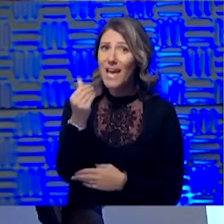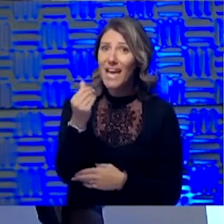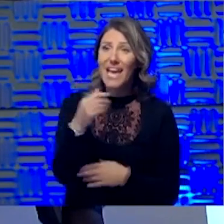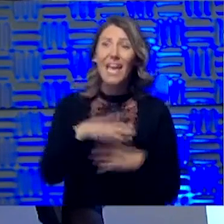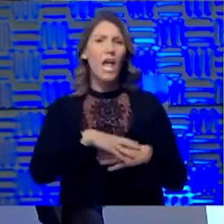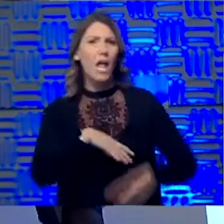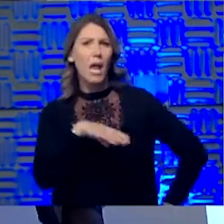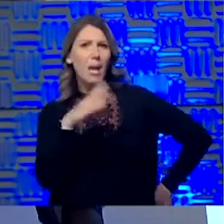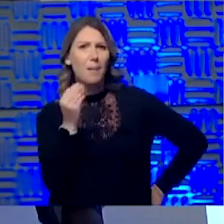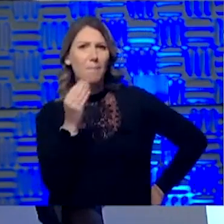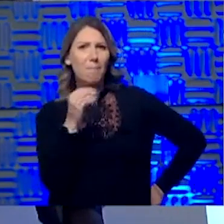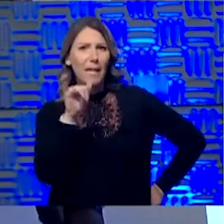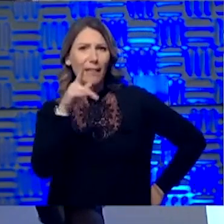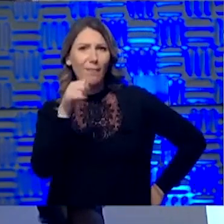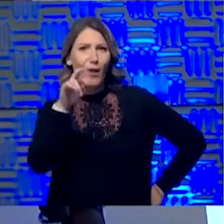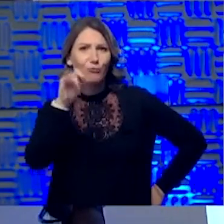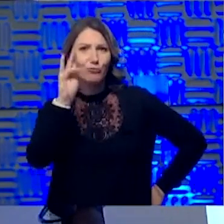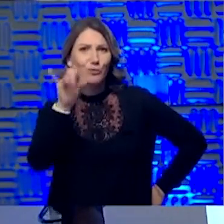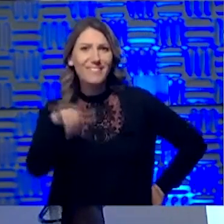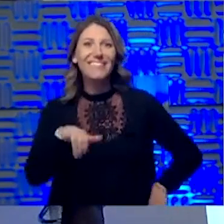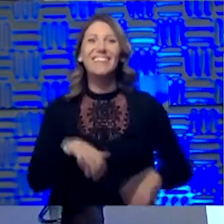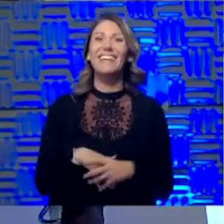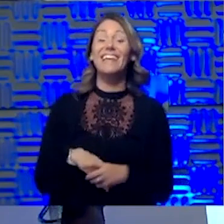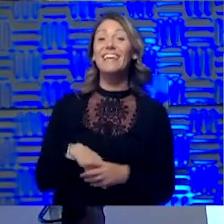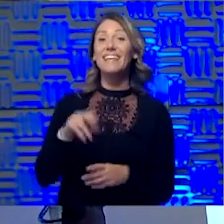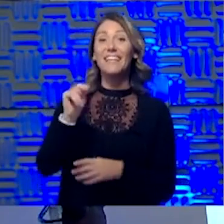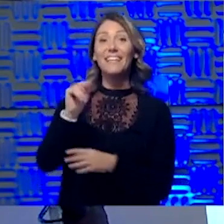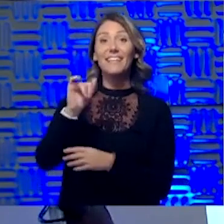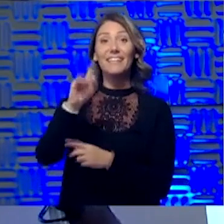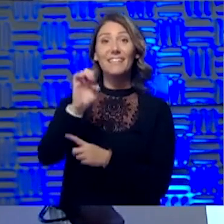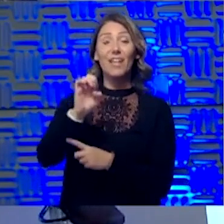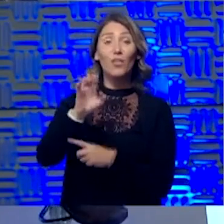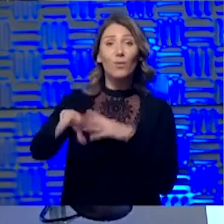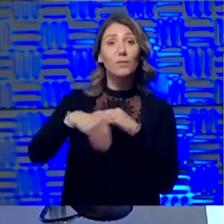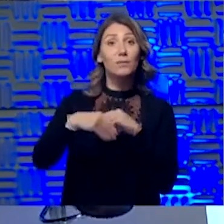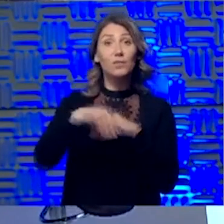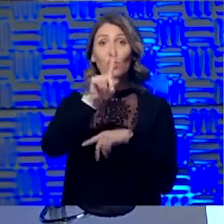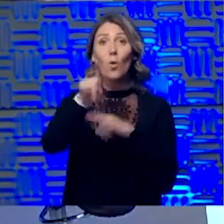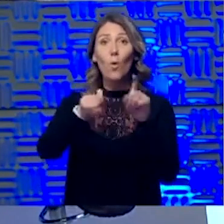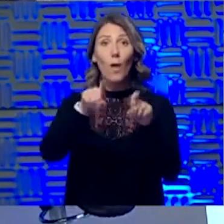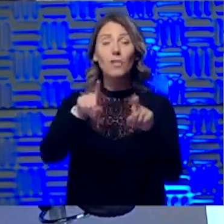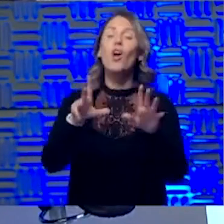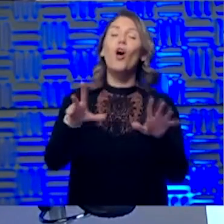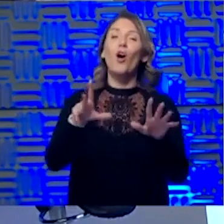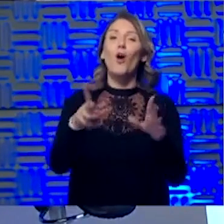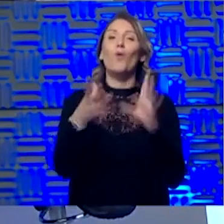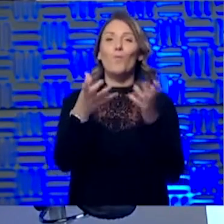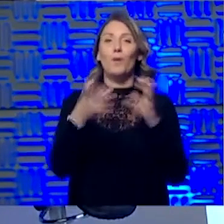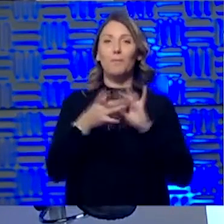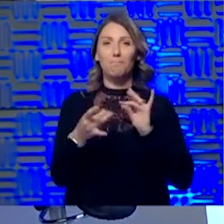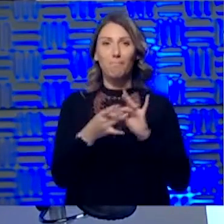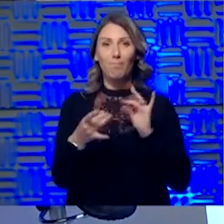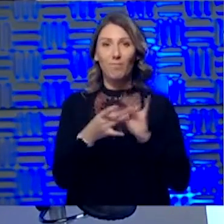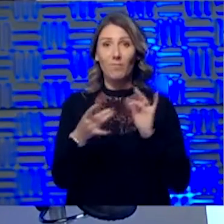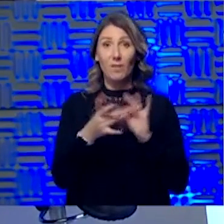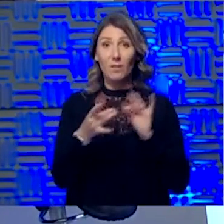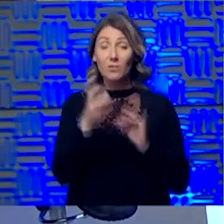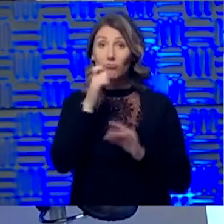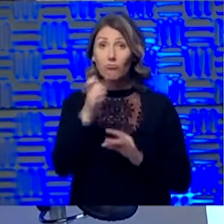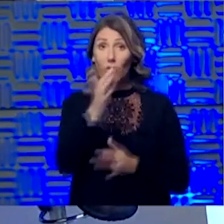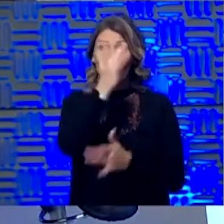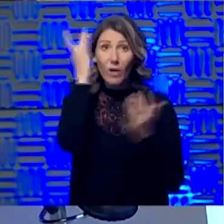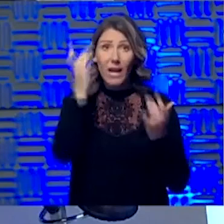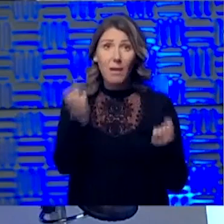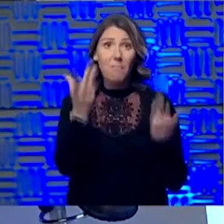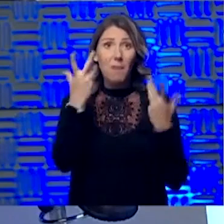Anybody can anybody want to do that? Not bad. Nate, did you have another question after that? Just to say, not to mention, don't forget, a lot of us may have cats or dogs. I